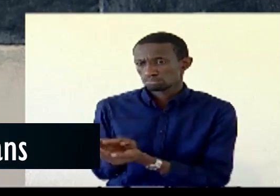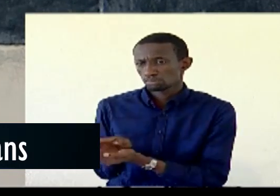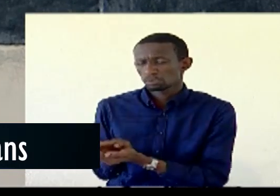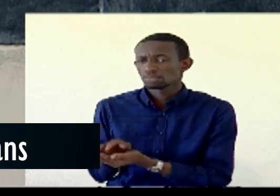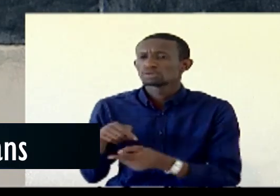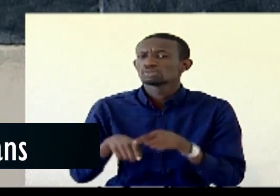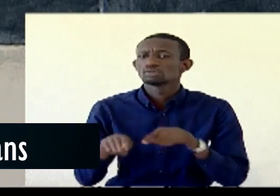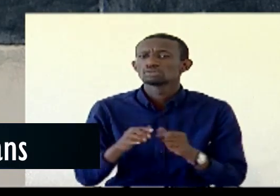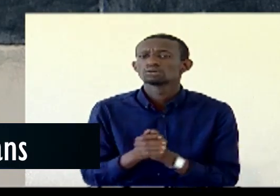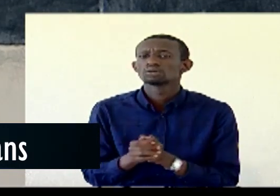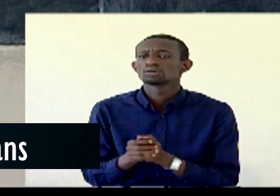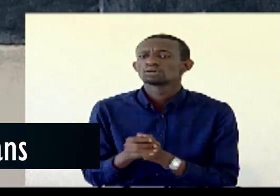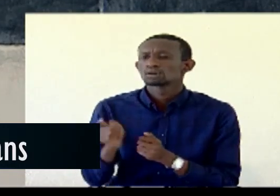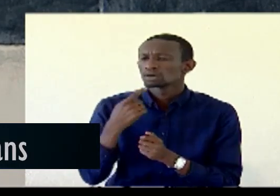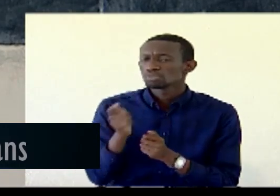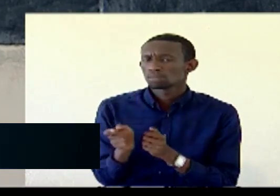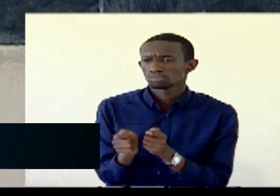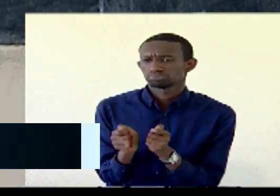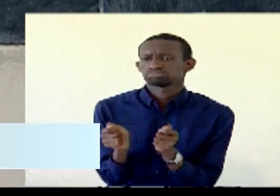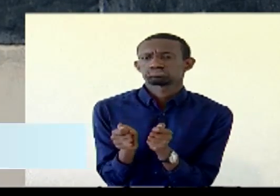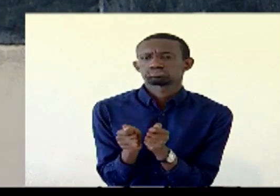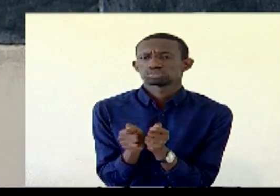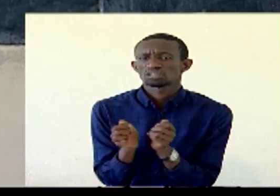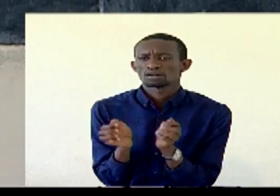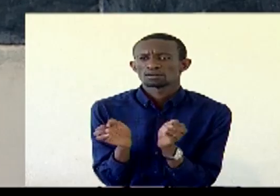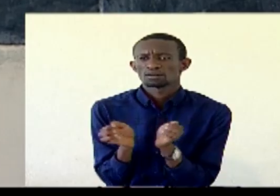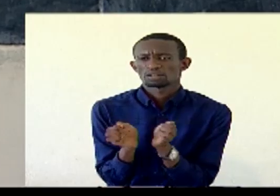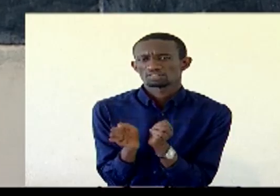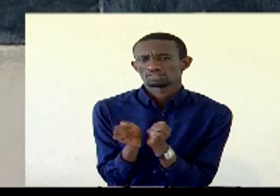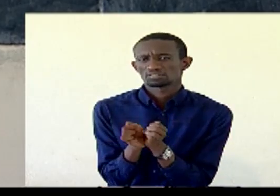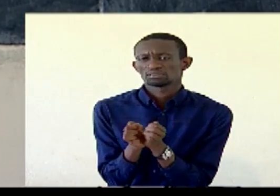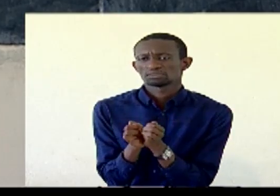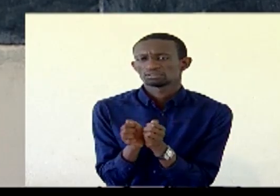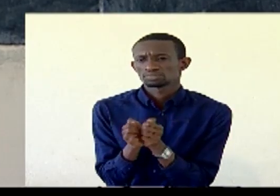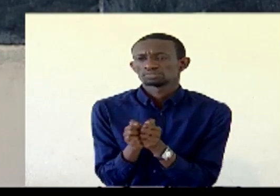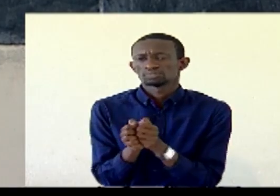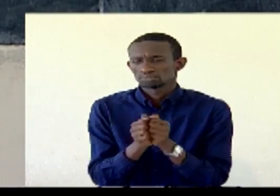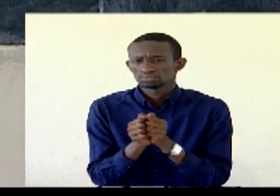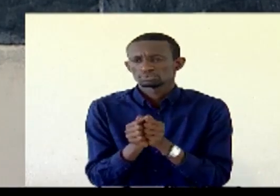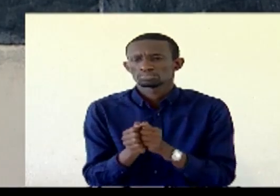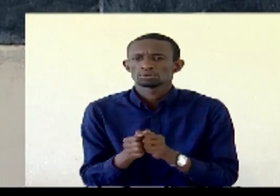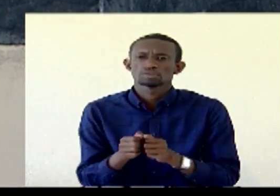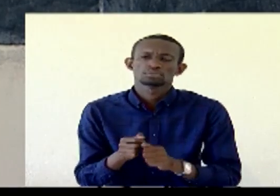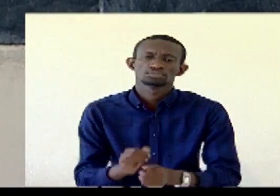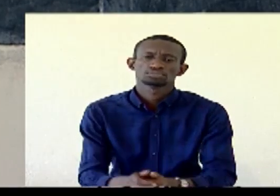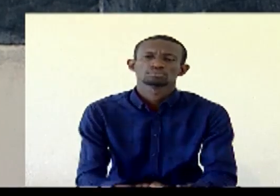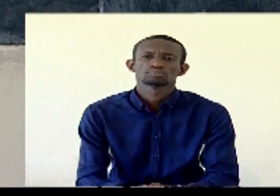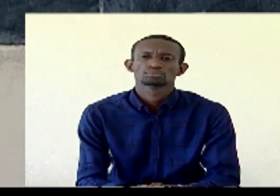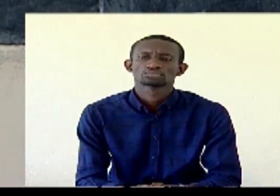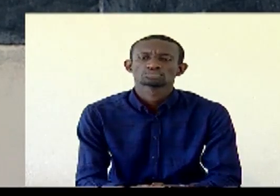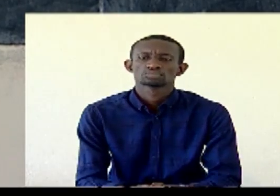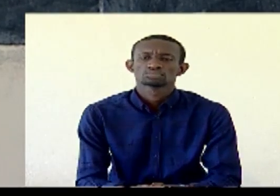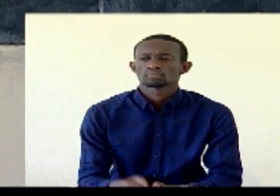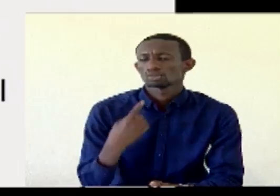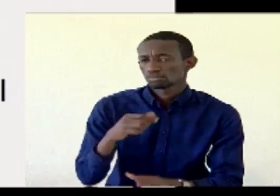sphincter muscles has to be more tightened. They have to tighten and keeps the urine for some time. Let's talk about